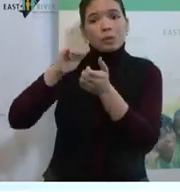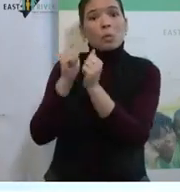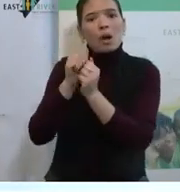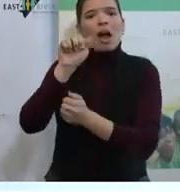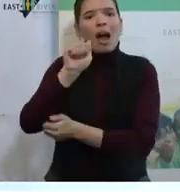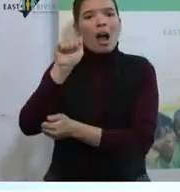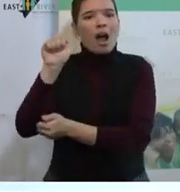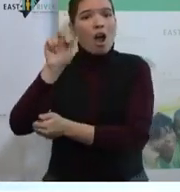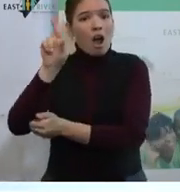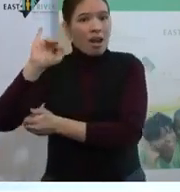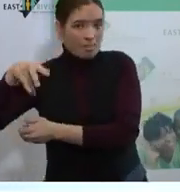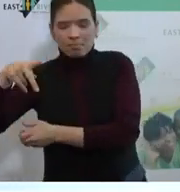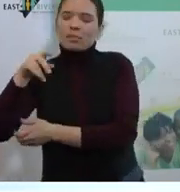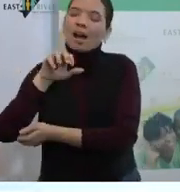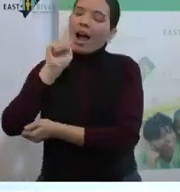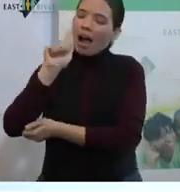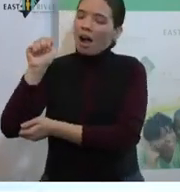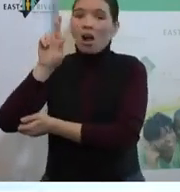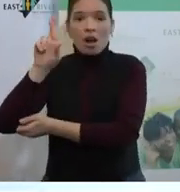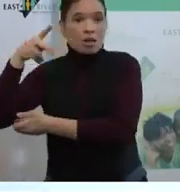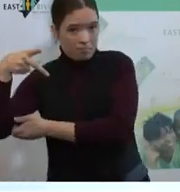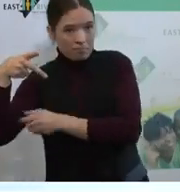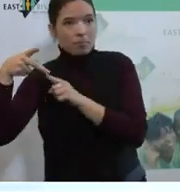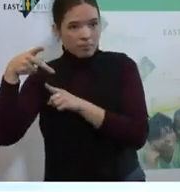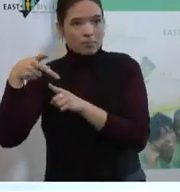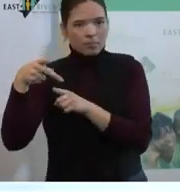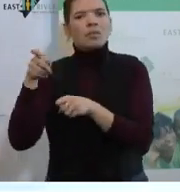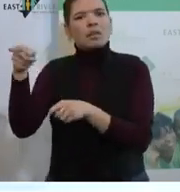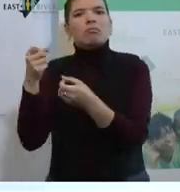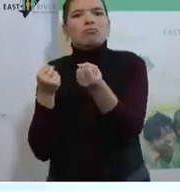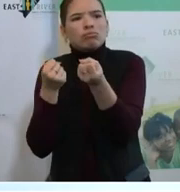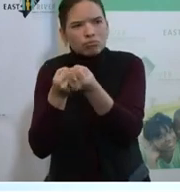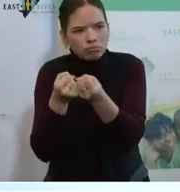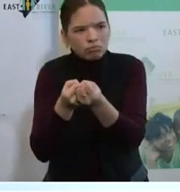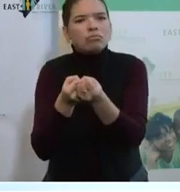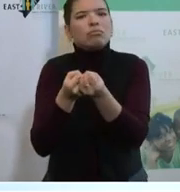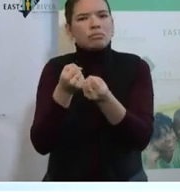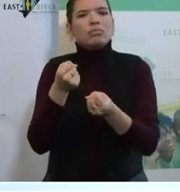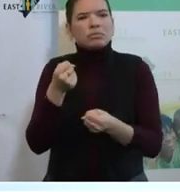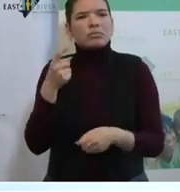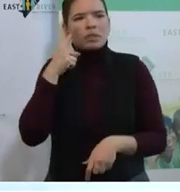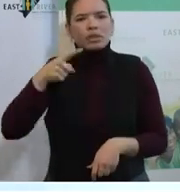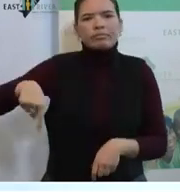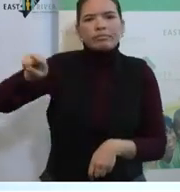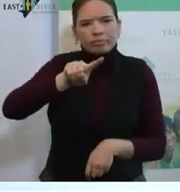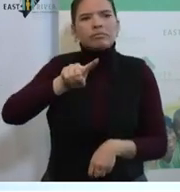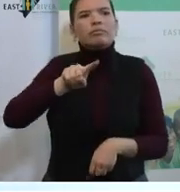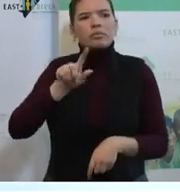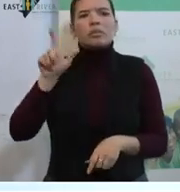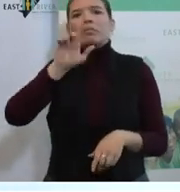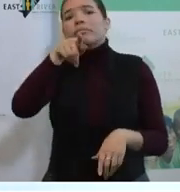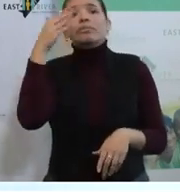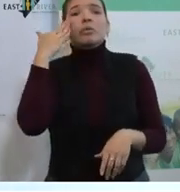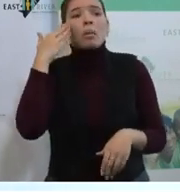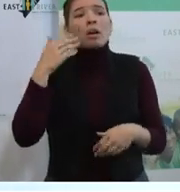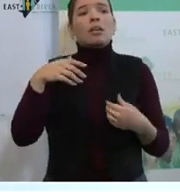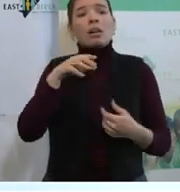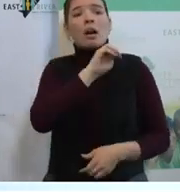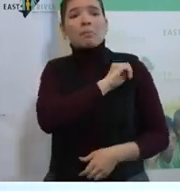libraries, including the MLK Library downtown. Finally, let me mention something